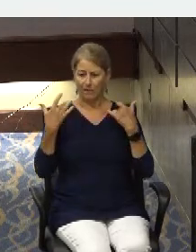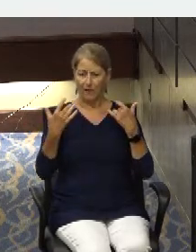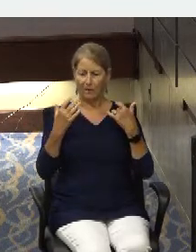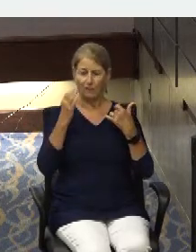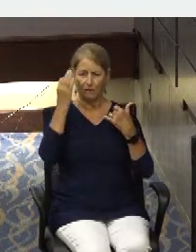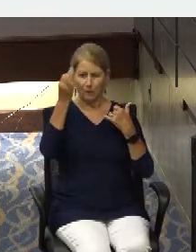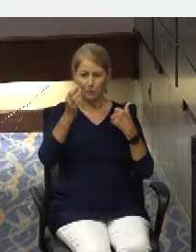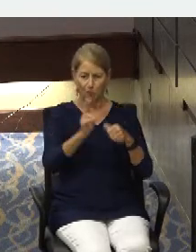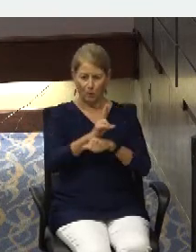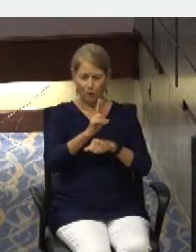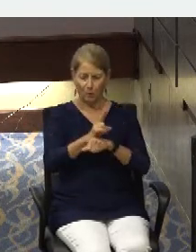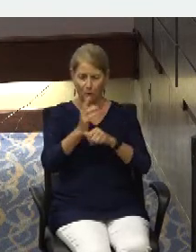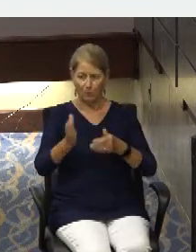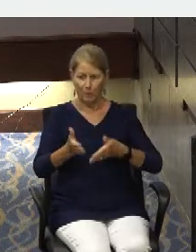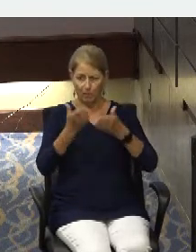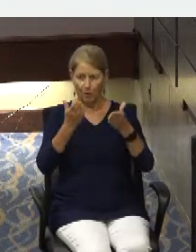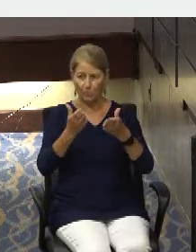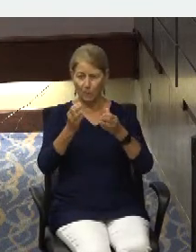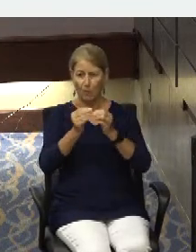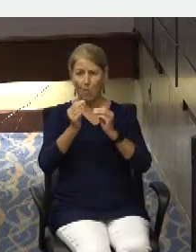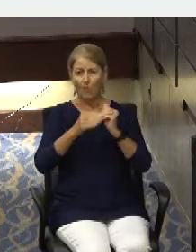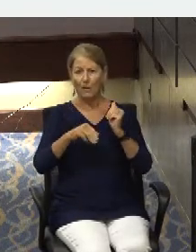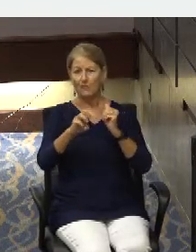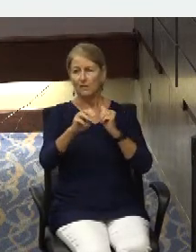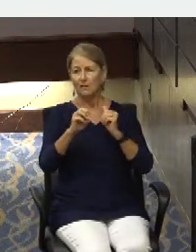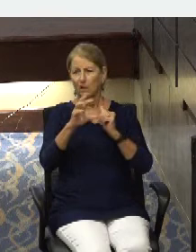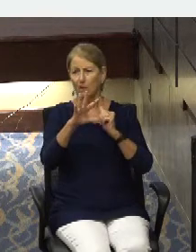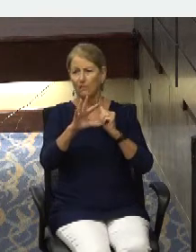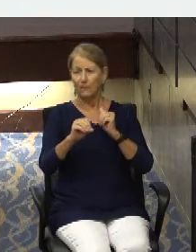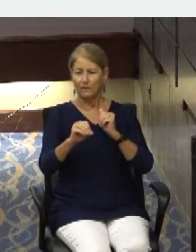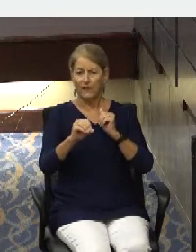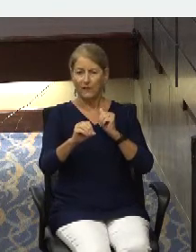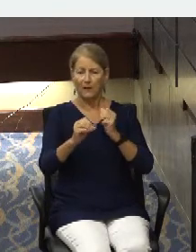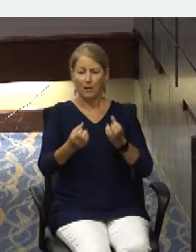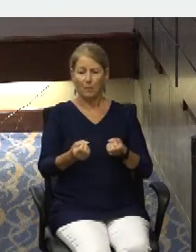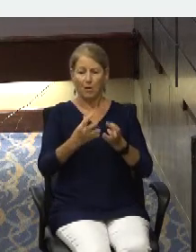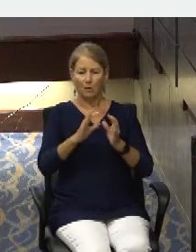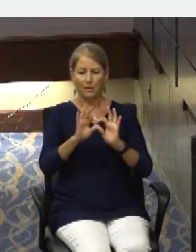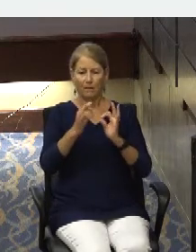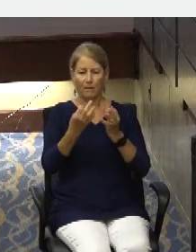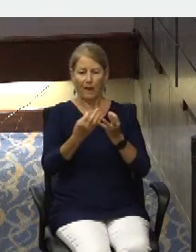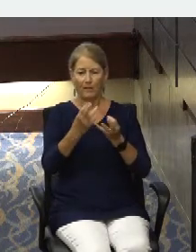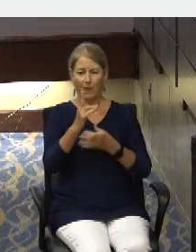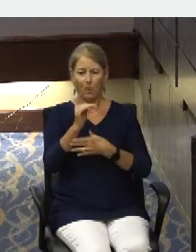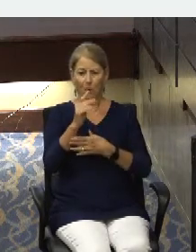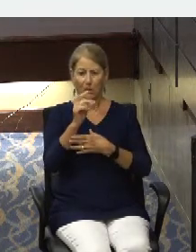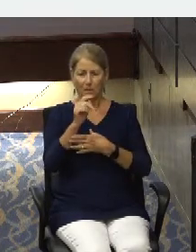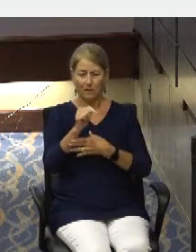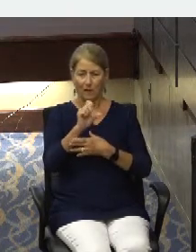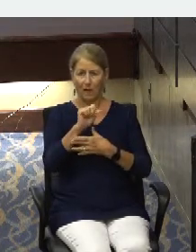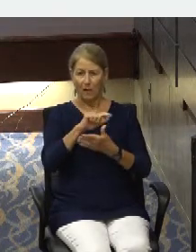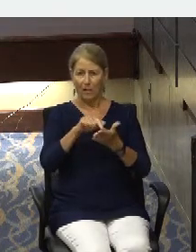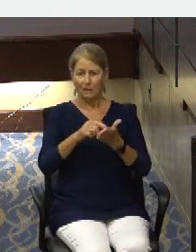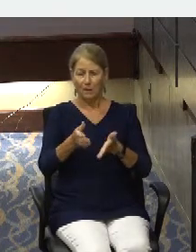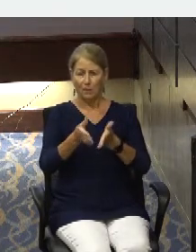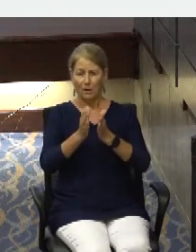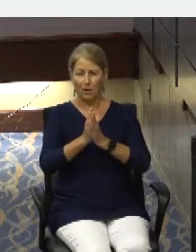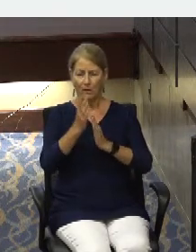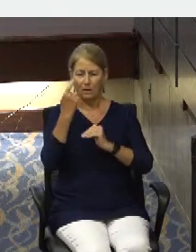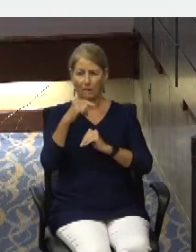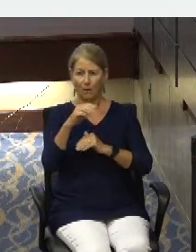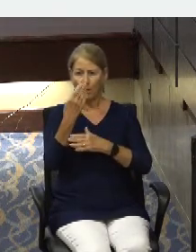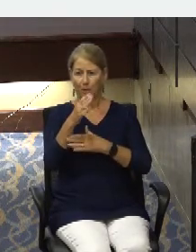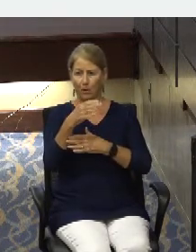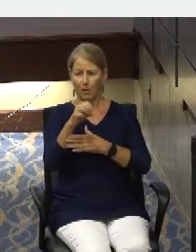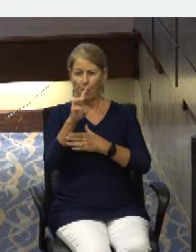are proposed include over 650 multifamily units. And this particular request is for a proposed Blue Wave